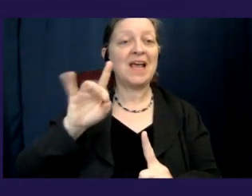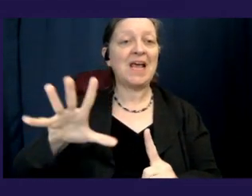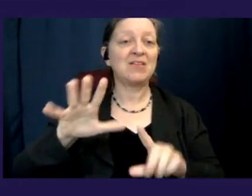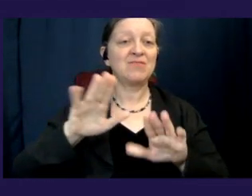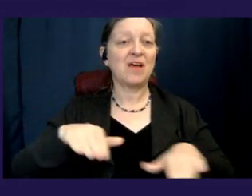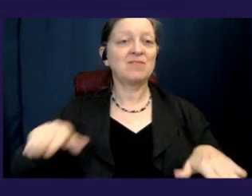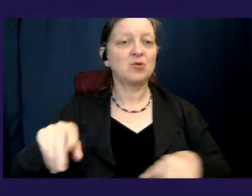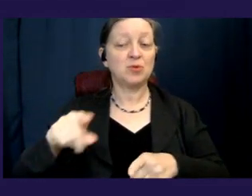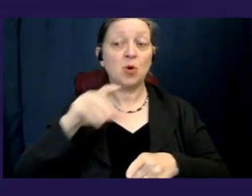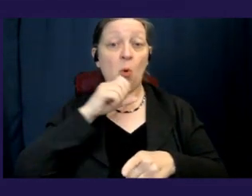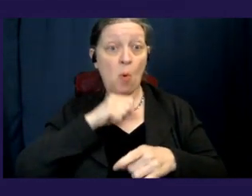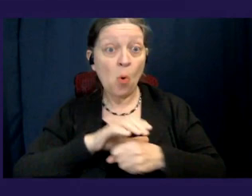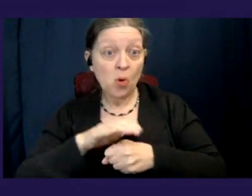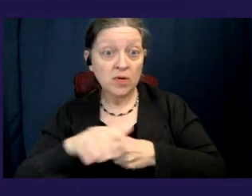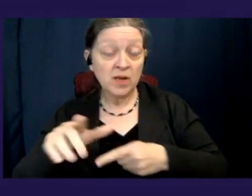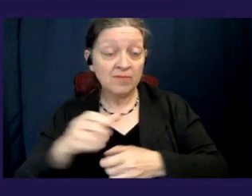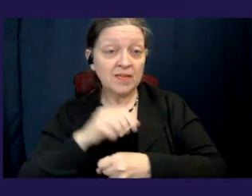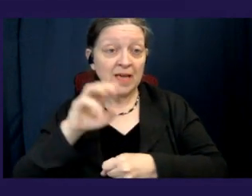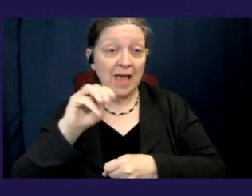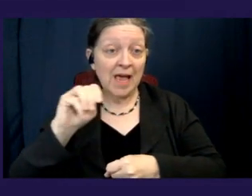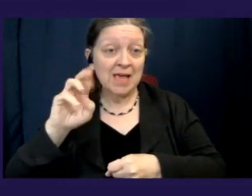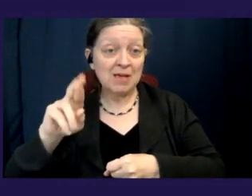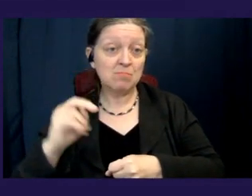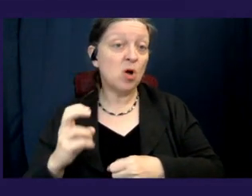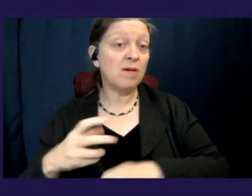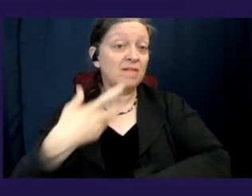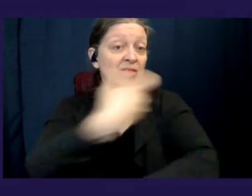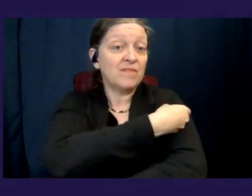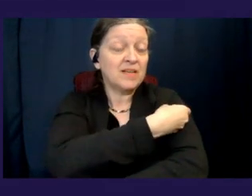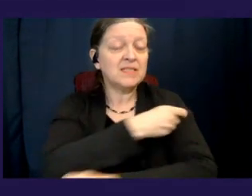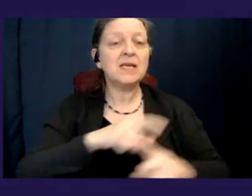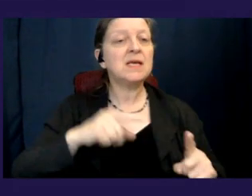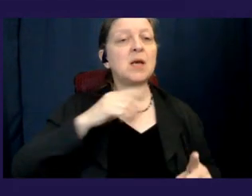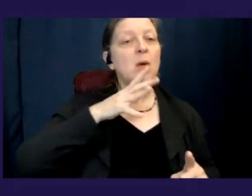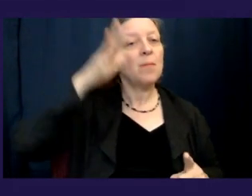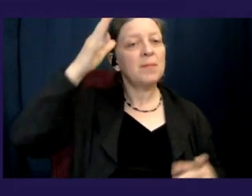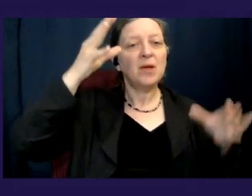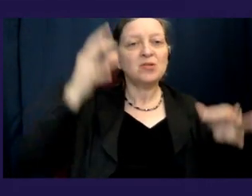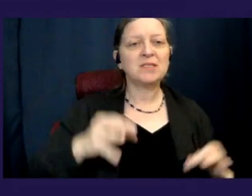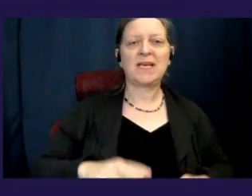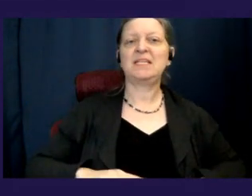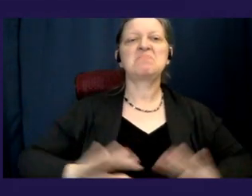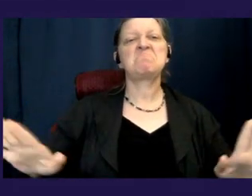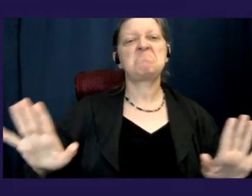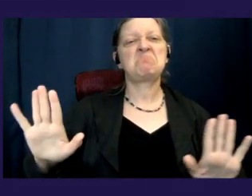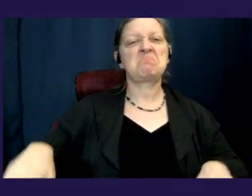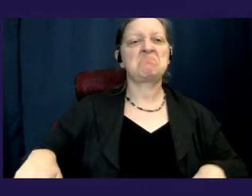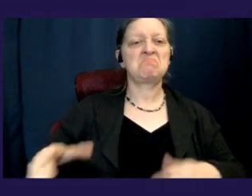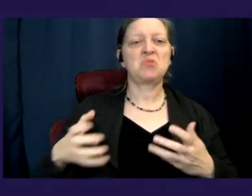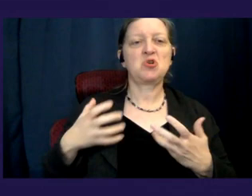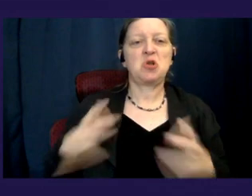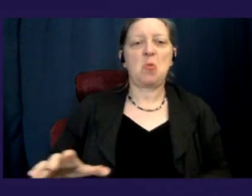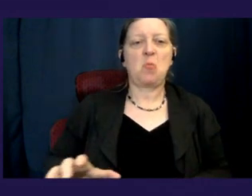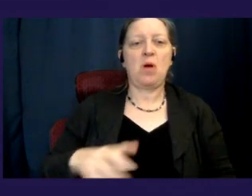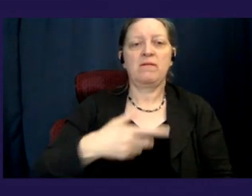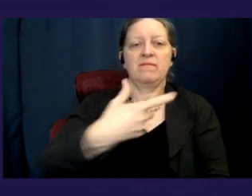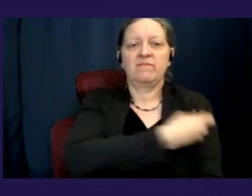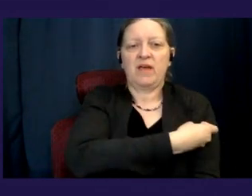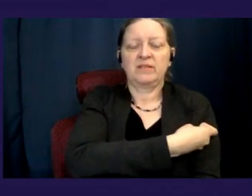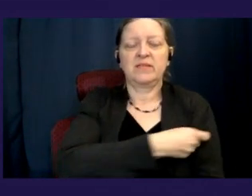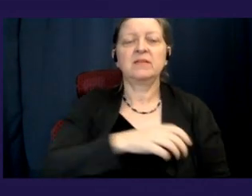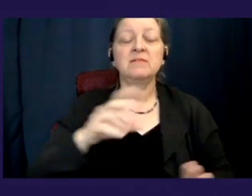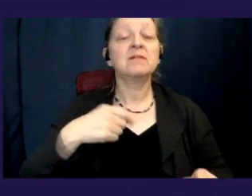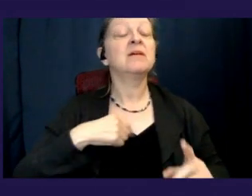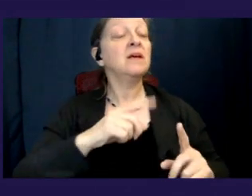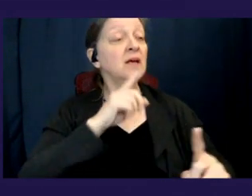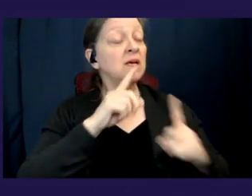vaccine, but their parents had decided not to get them vaccinated with the MMR vaccine. While talking to parents of some of our